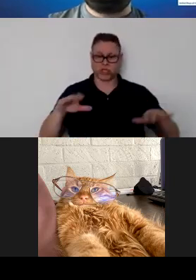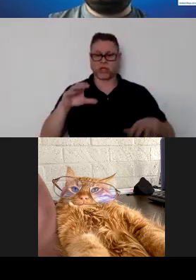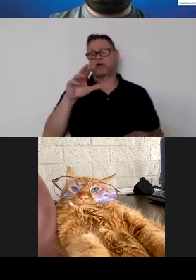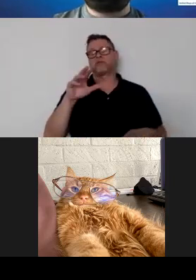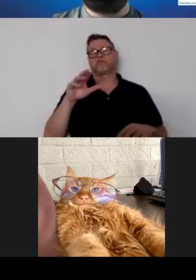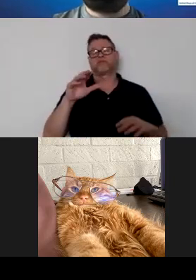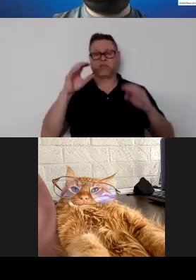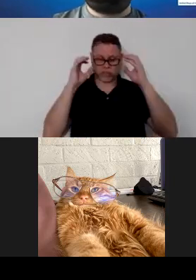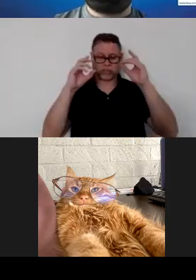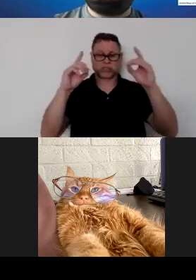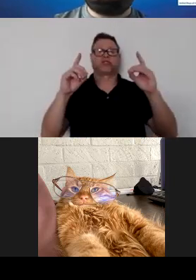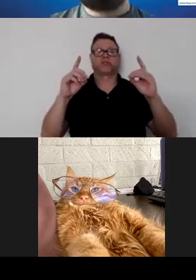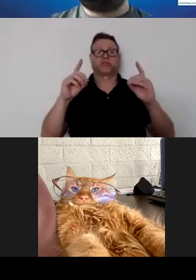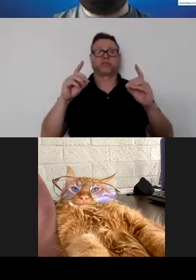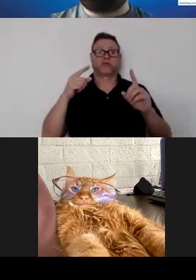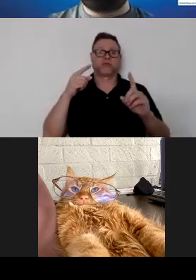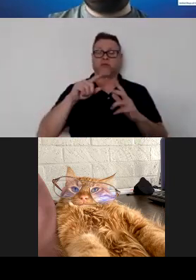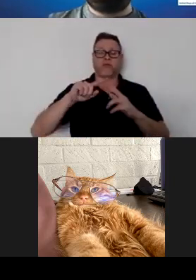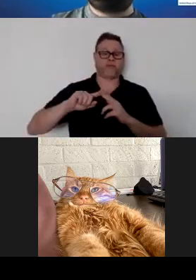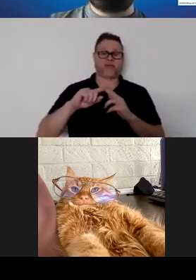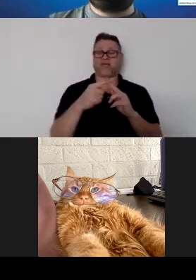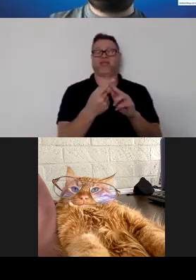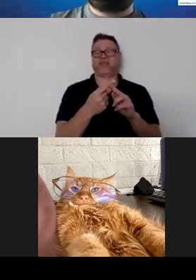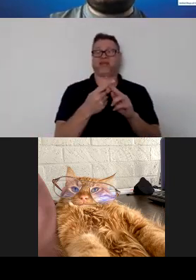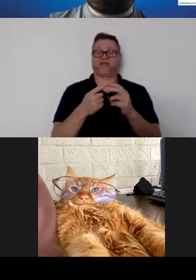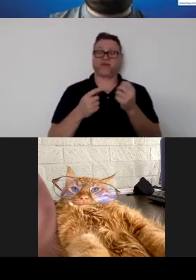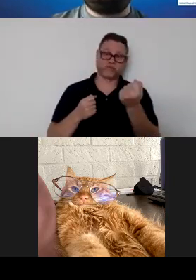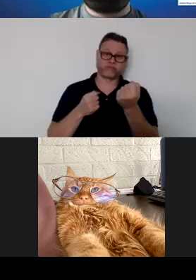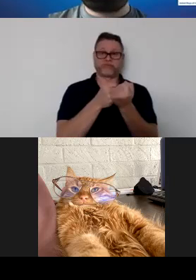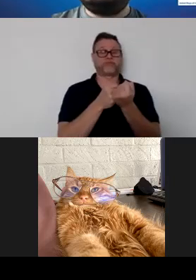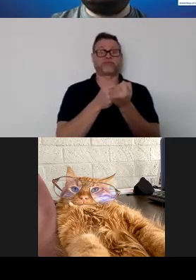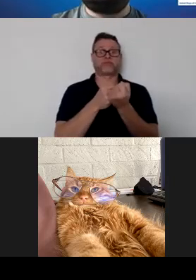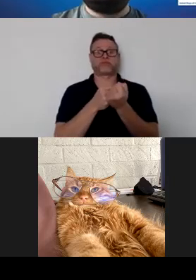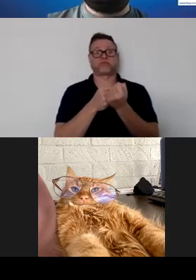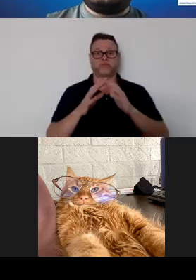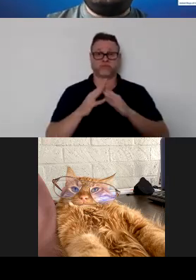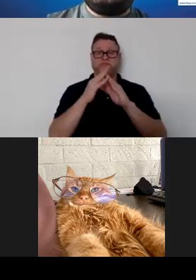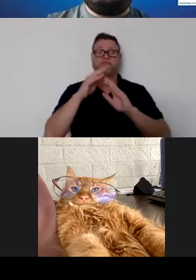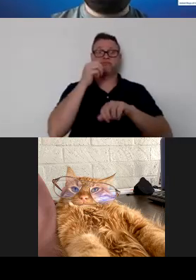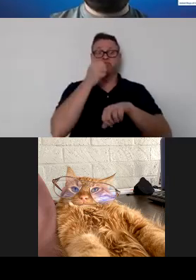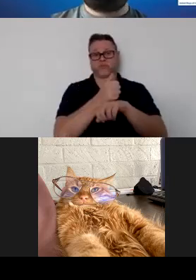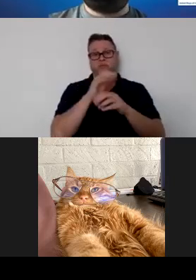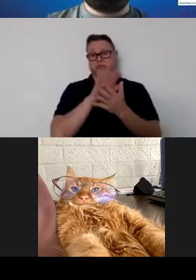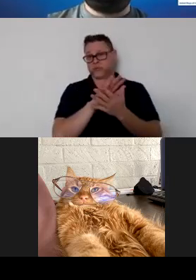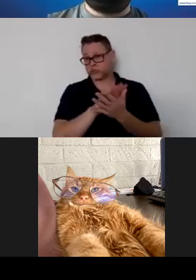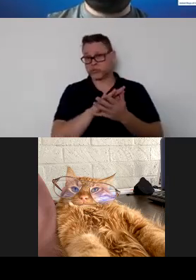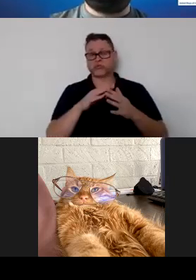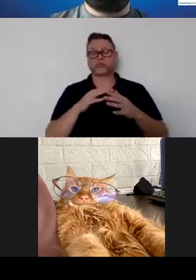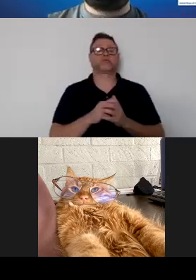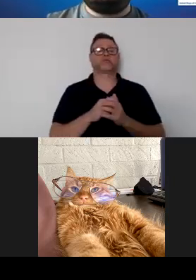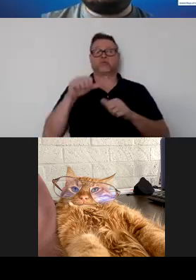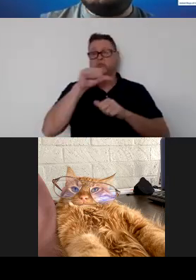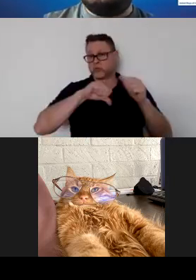education. This marks the beginning of a movement to systematically integrate schools, healthcare, and social